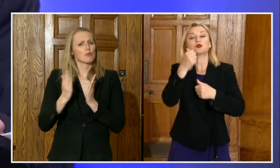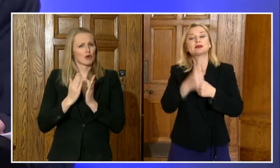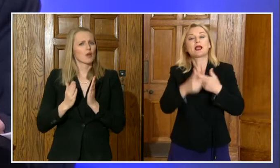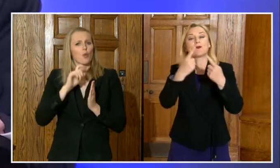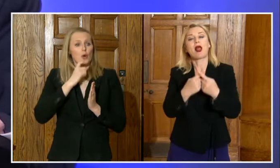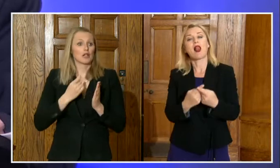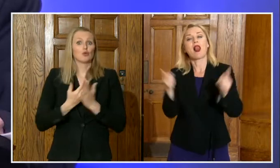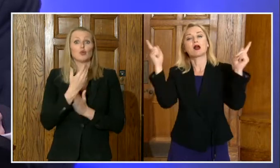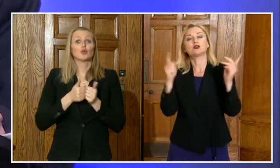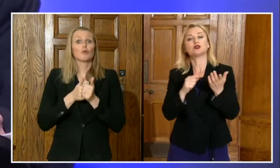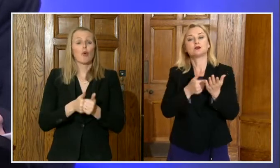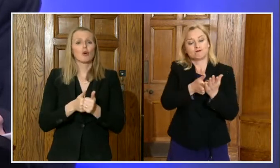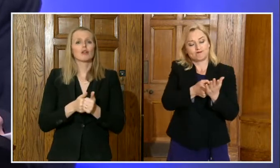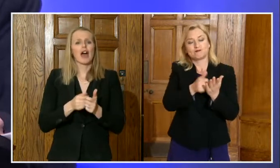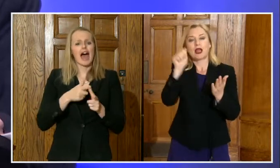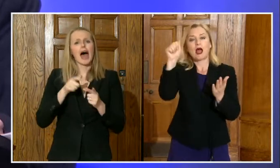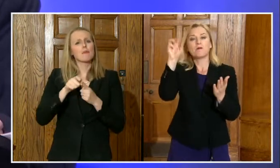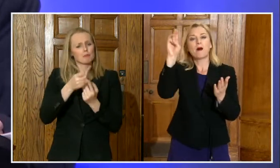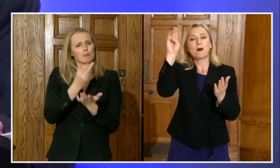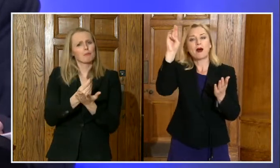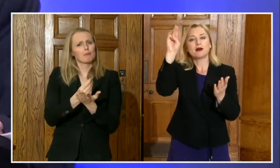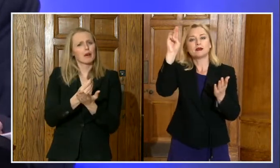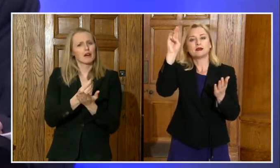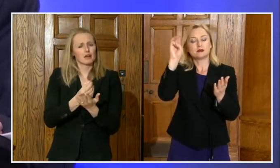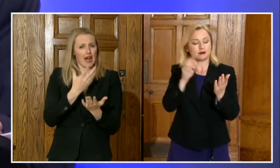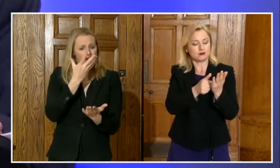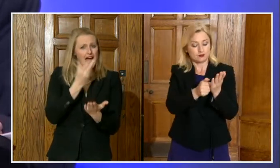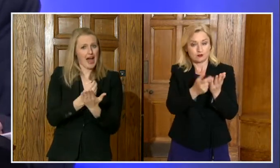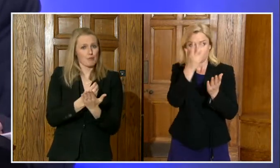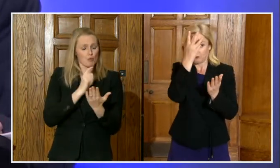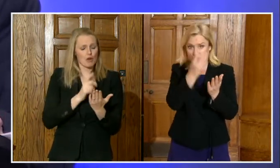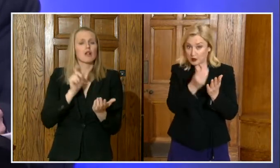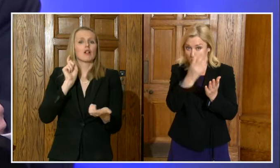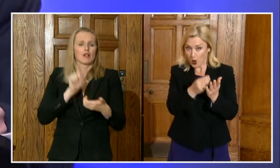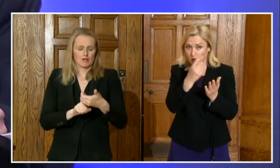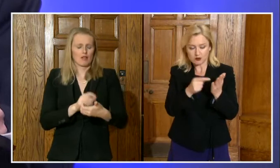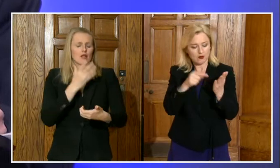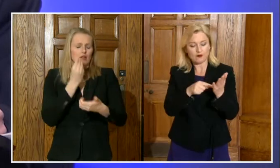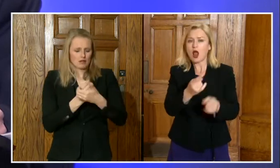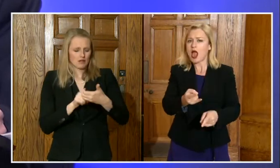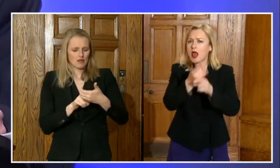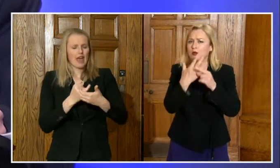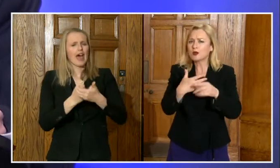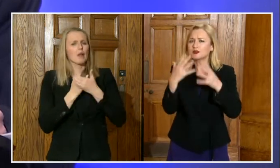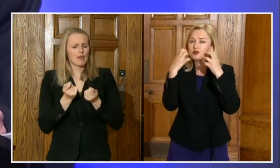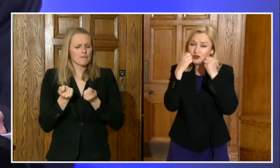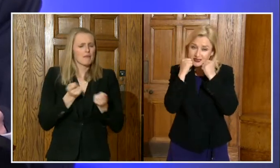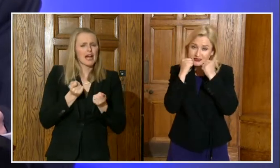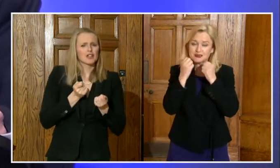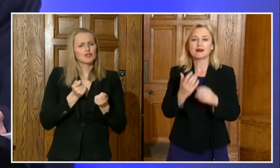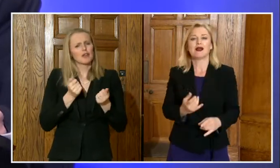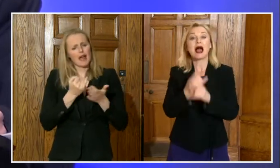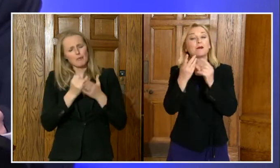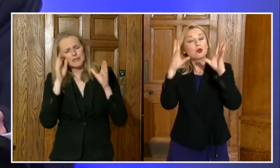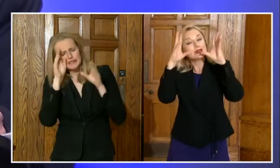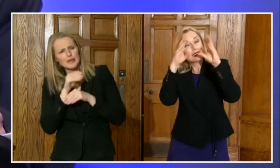support. Apps will be available which will help to manage stress, improve sleep, deal with anxiety, and provide